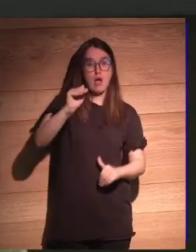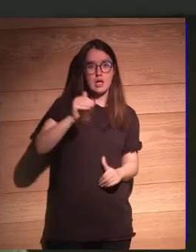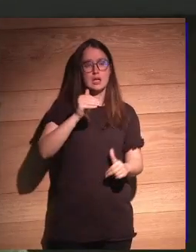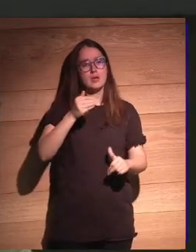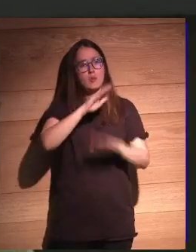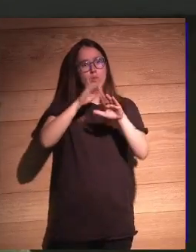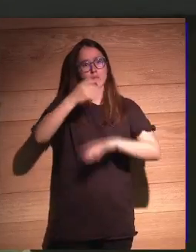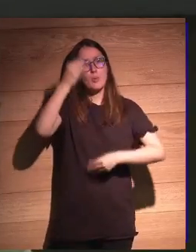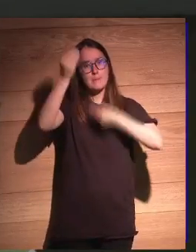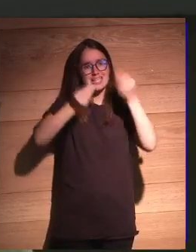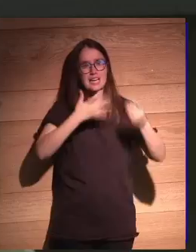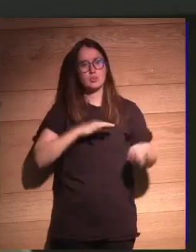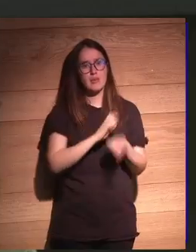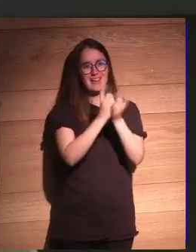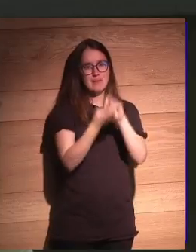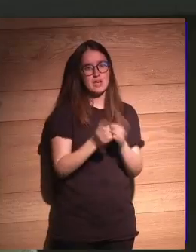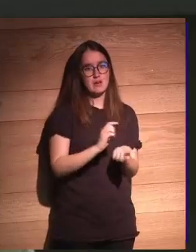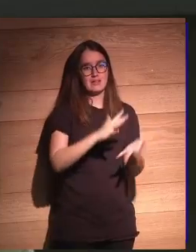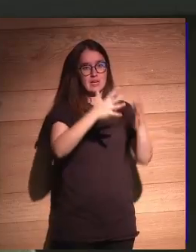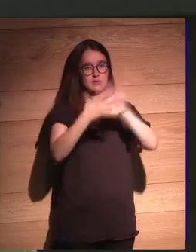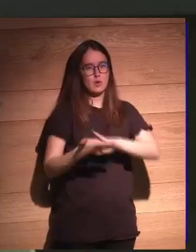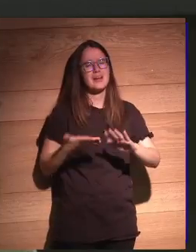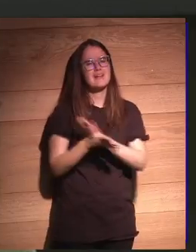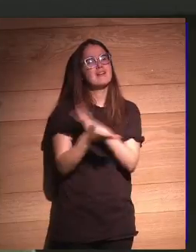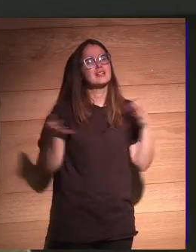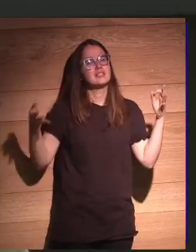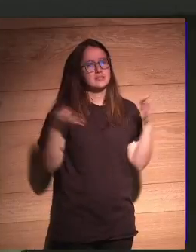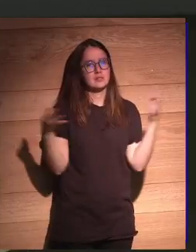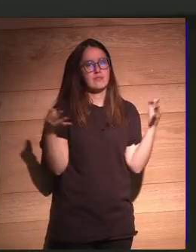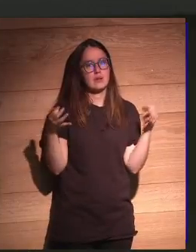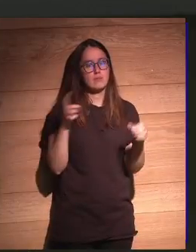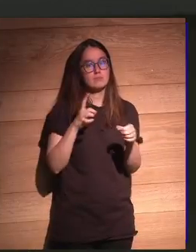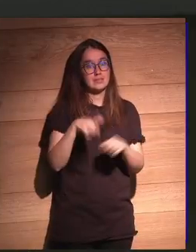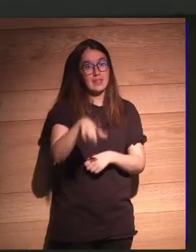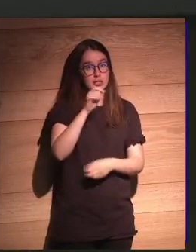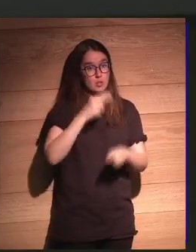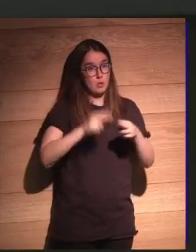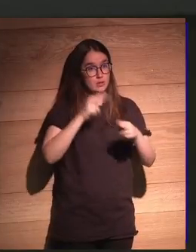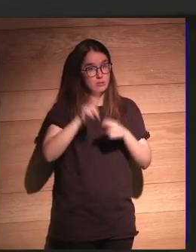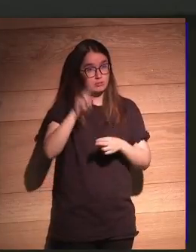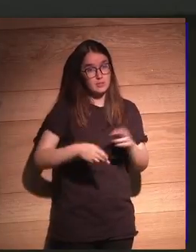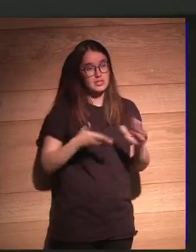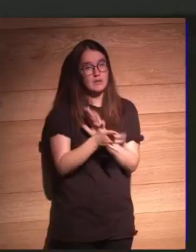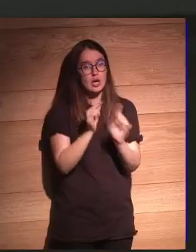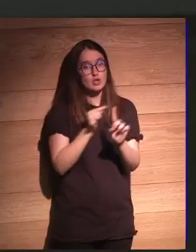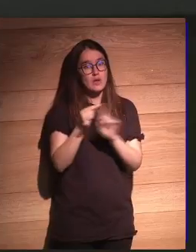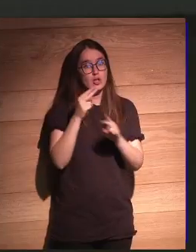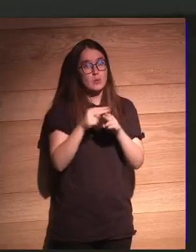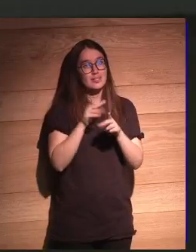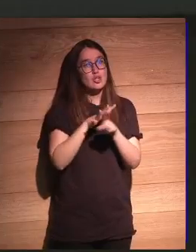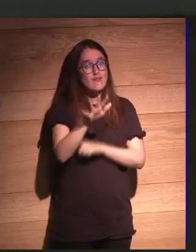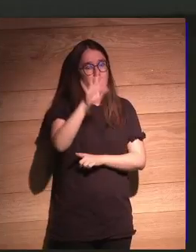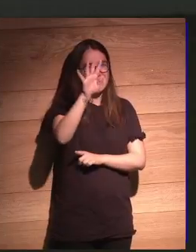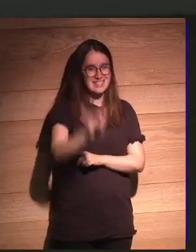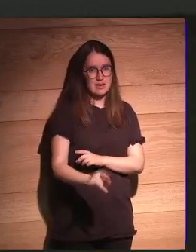40% after the crash of 2008. And also the possibility of this being able to be changed is part of a political decision. Therefore, the